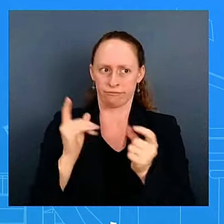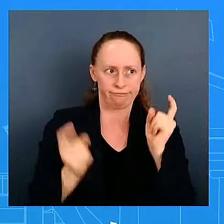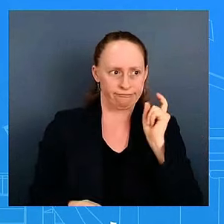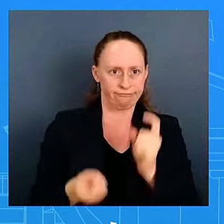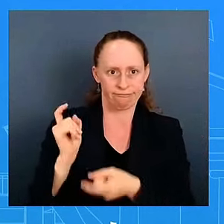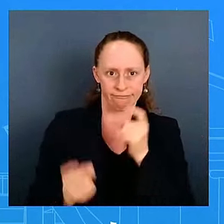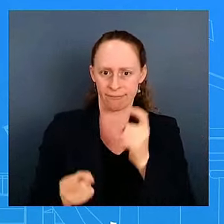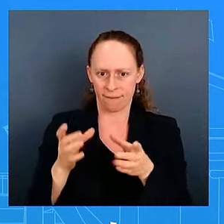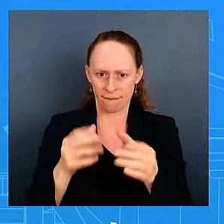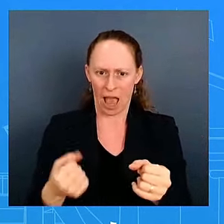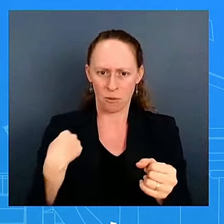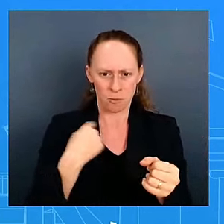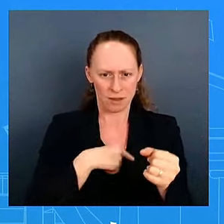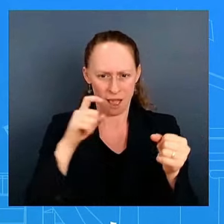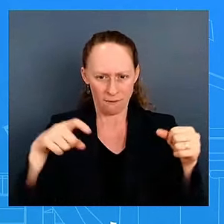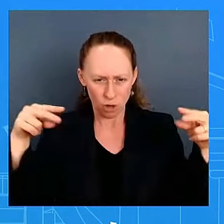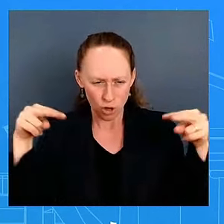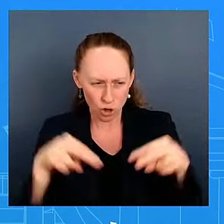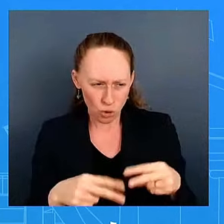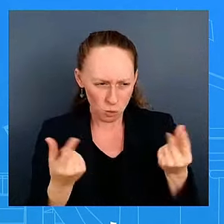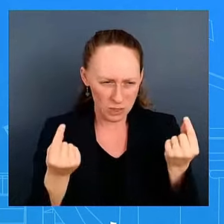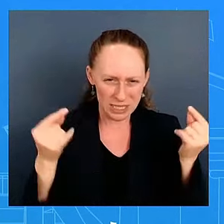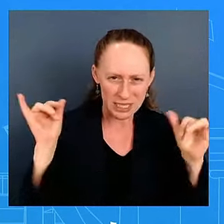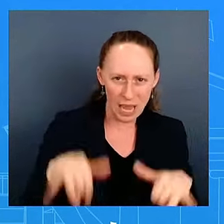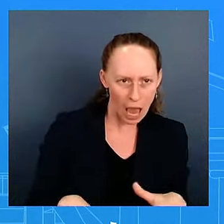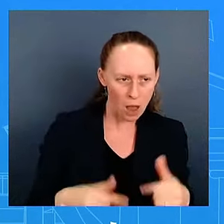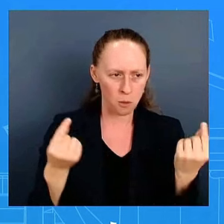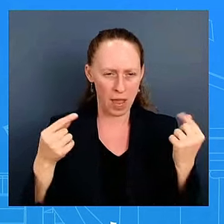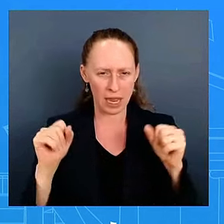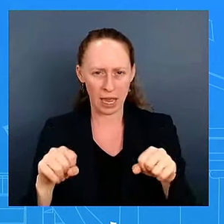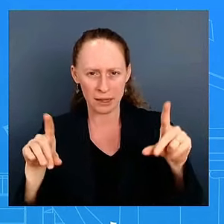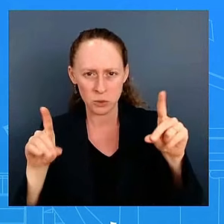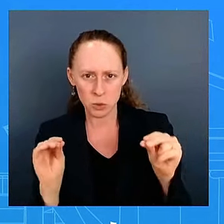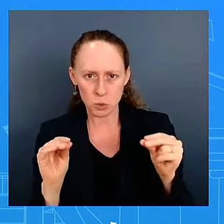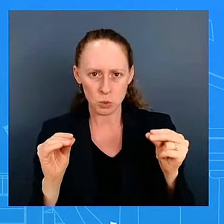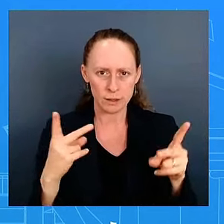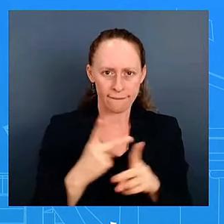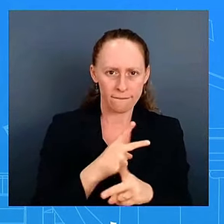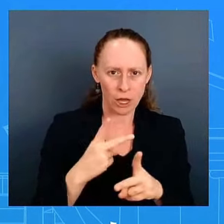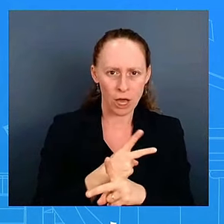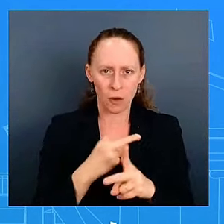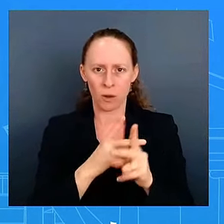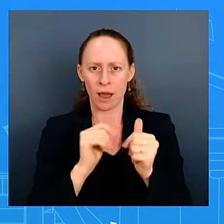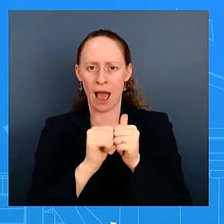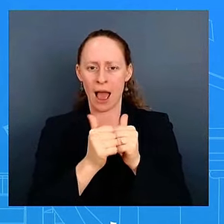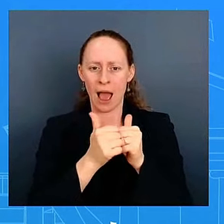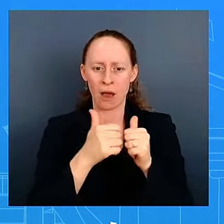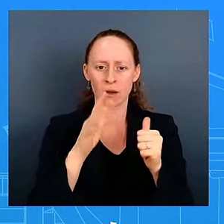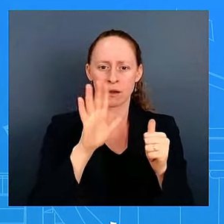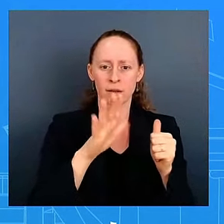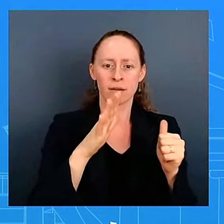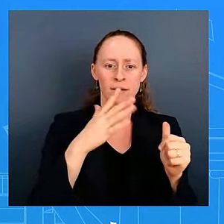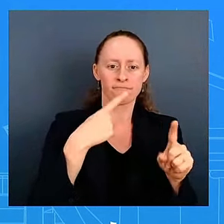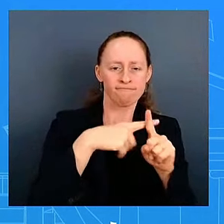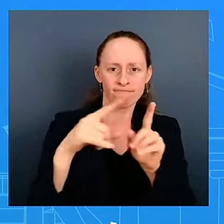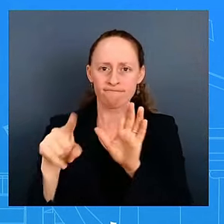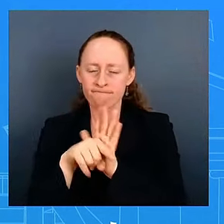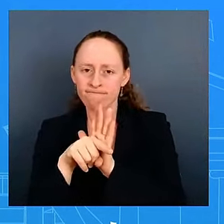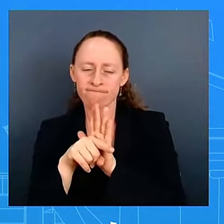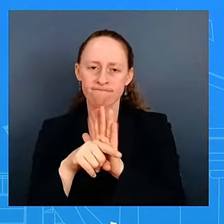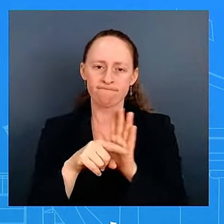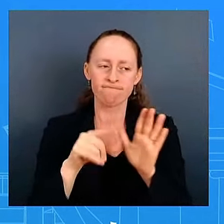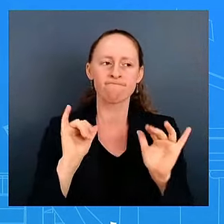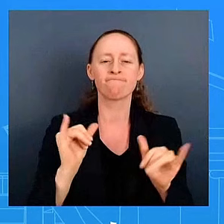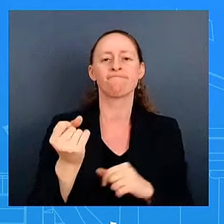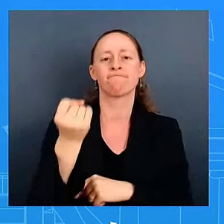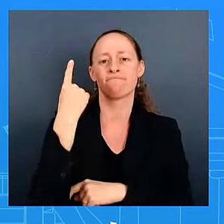and get a better understanding of what it could potentially do. And so that is something that the president certainly